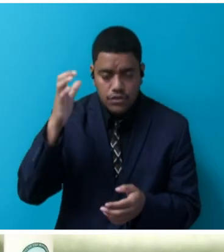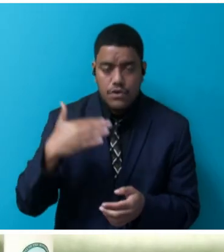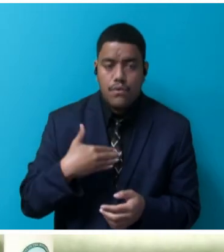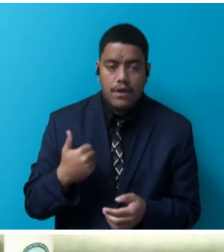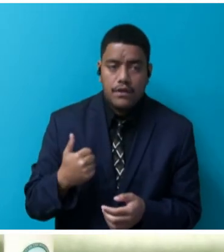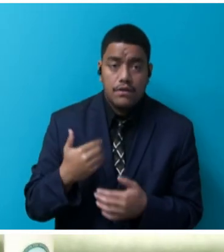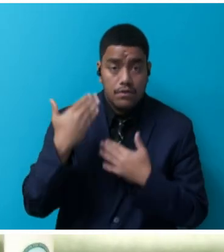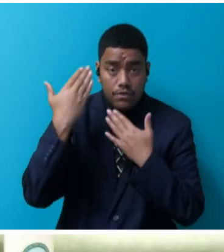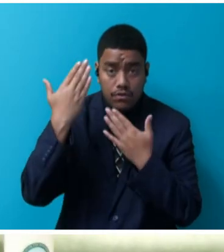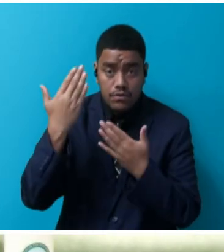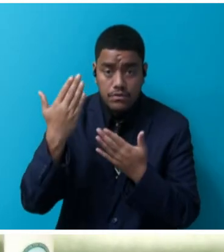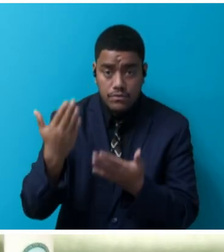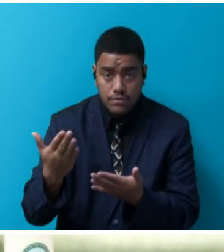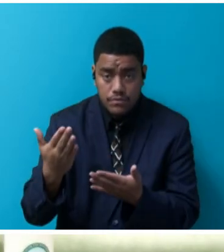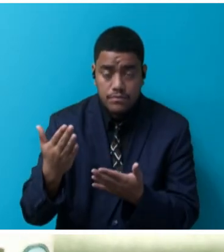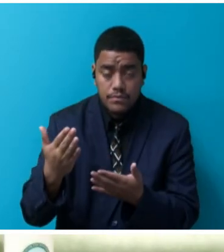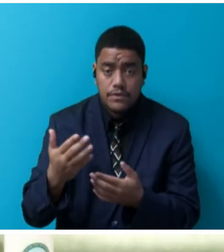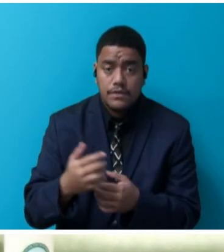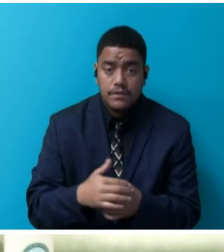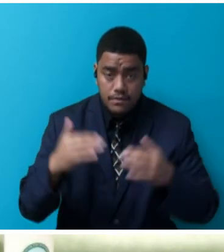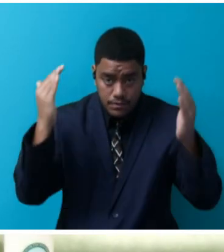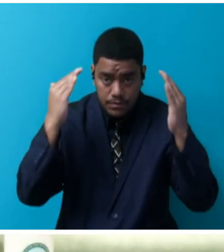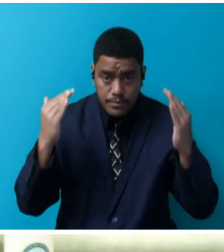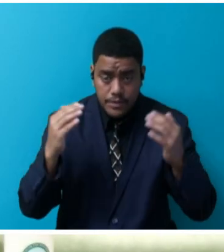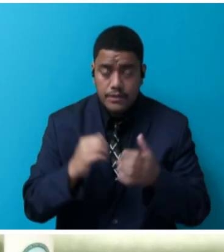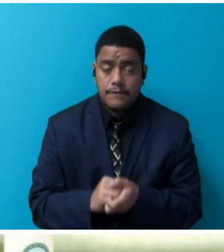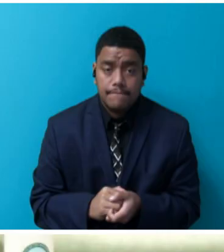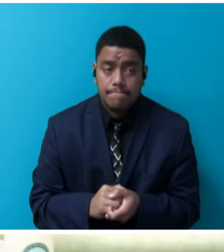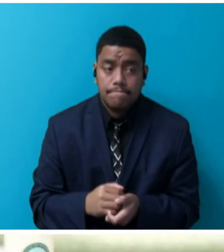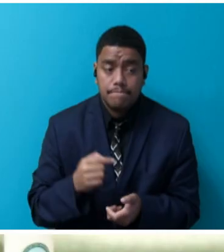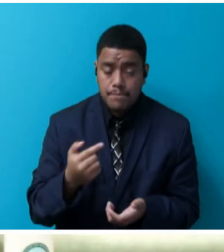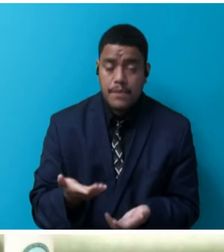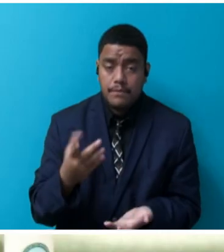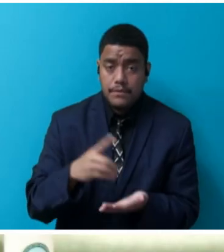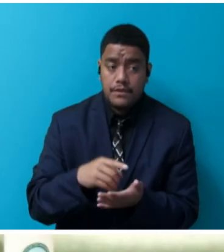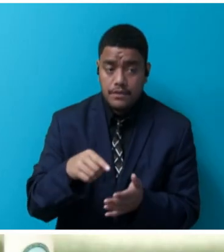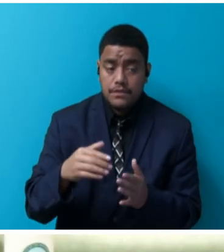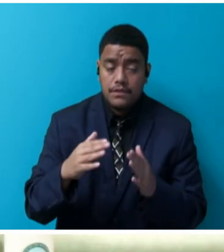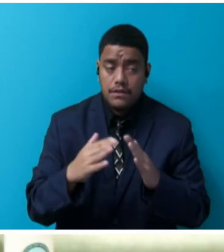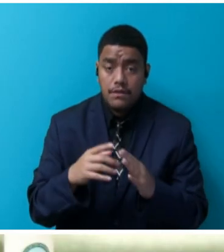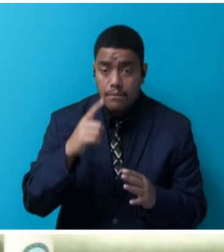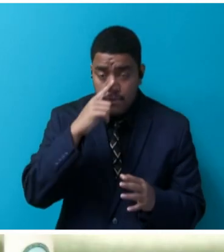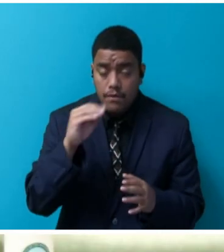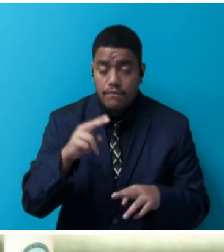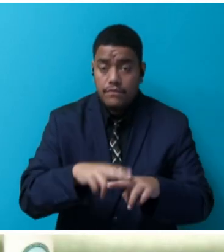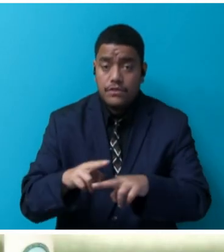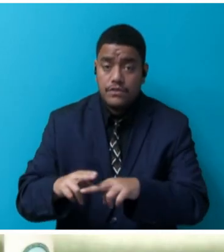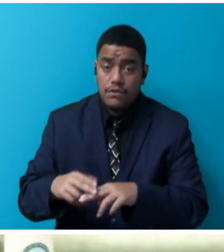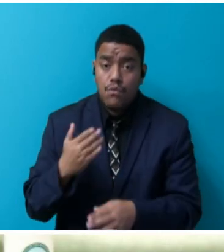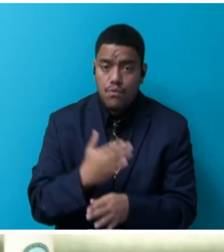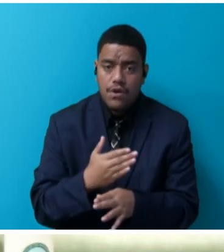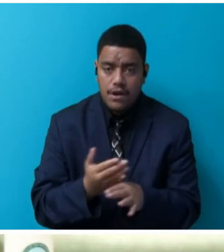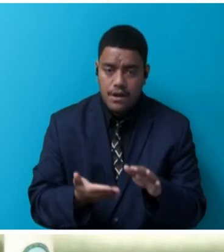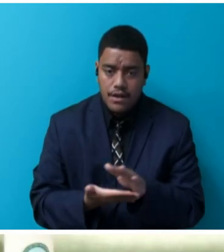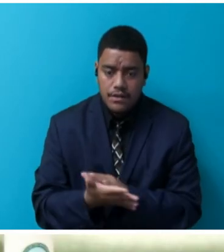Speaker, I rise today to update this House and the people of Fiji on the work undertaken